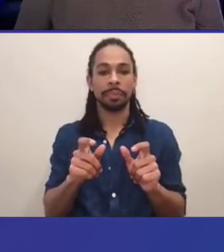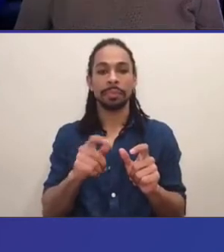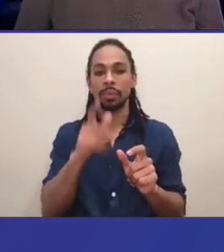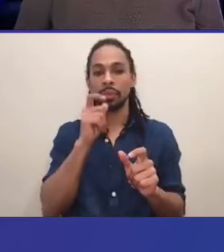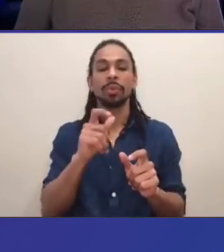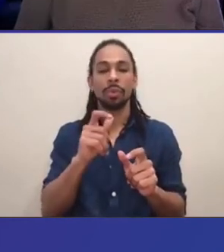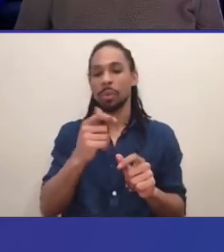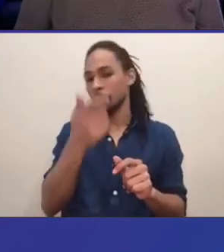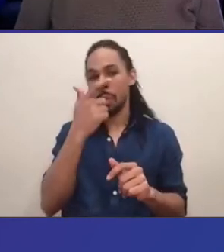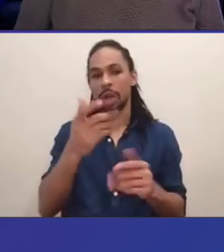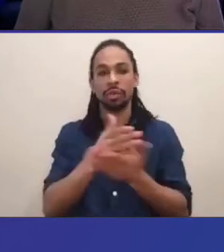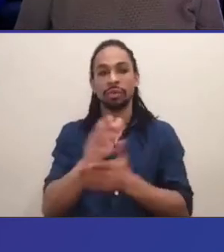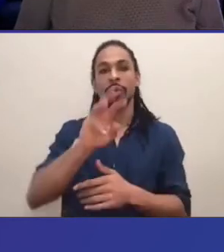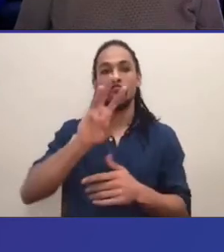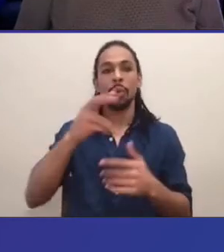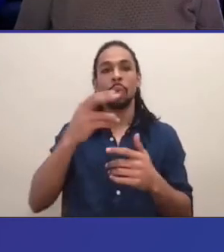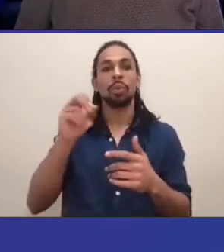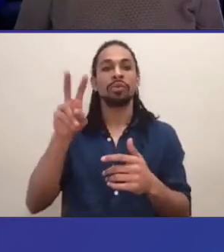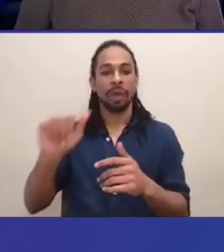Hova.